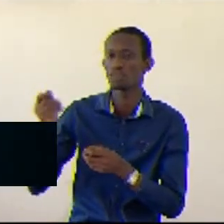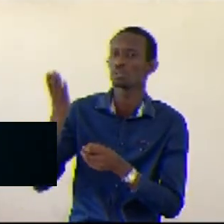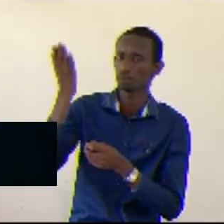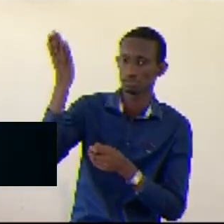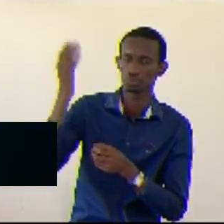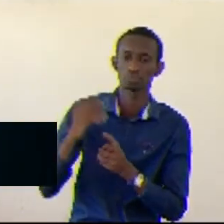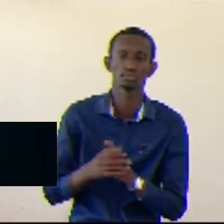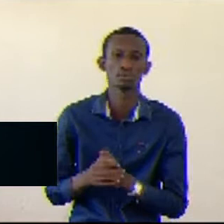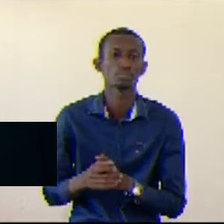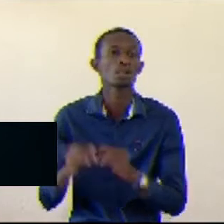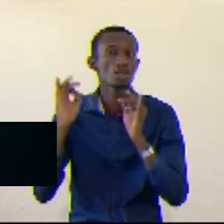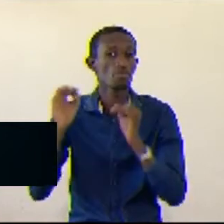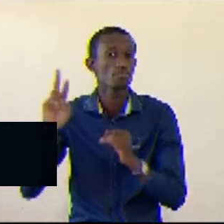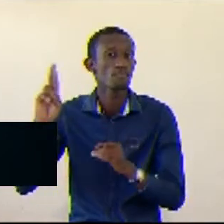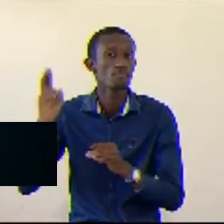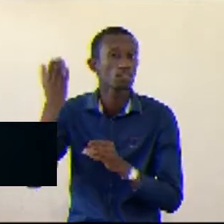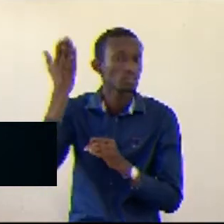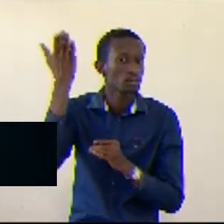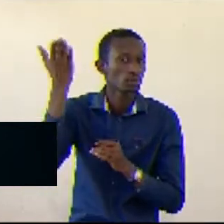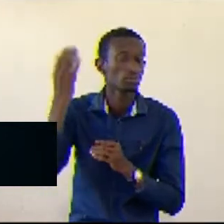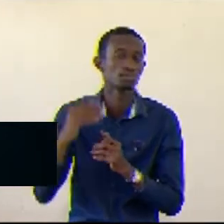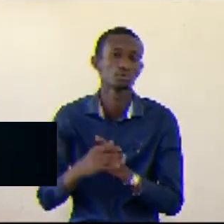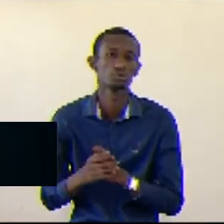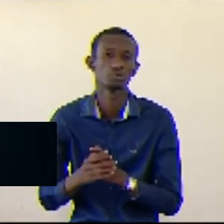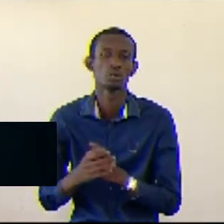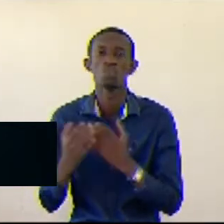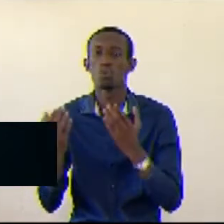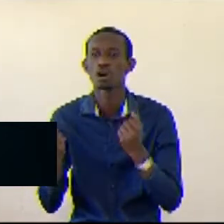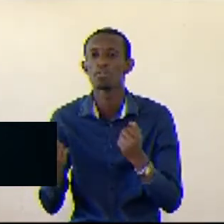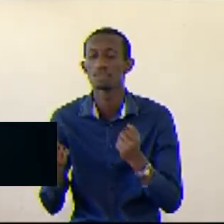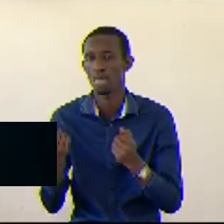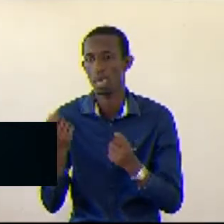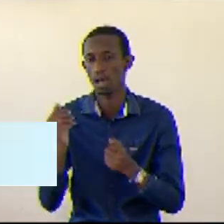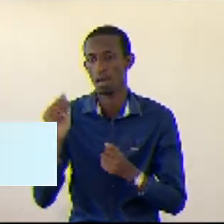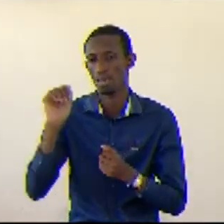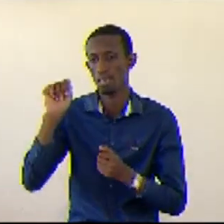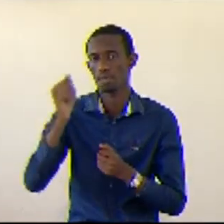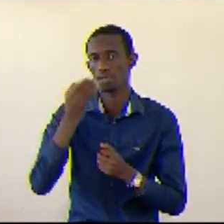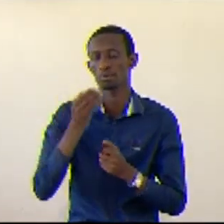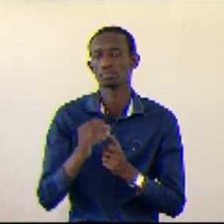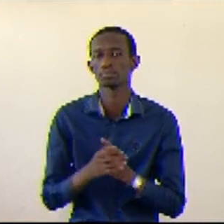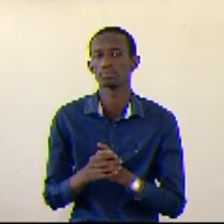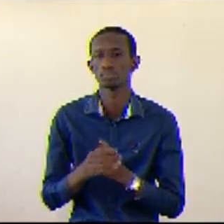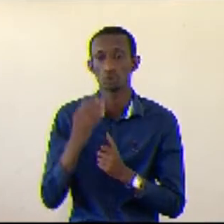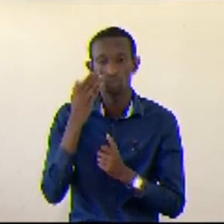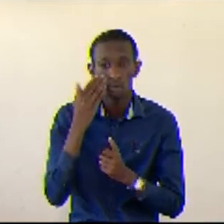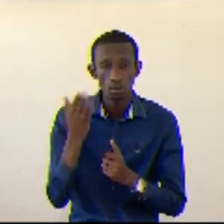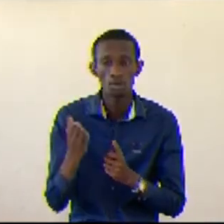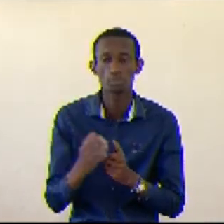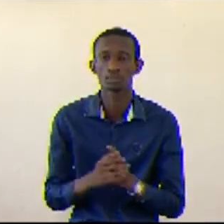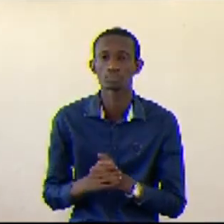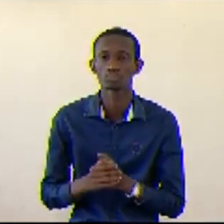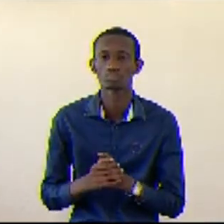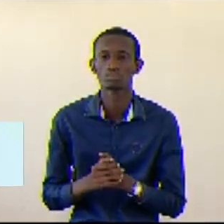So if the root is here, and you have our interval, you see f of